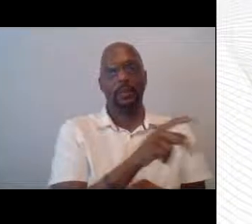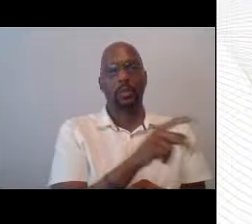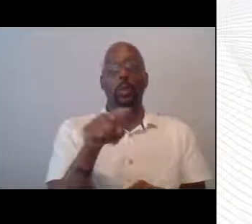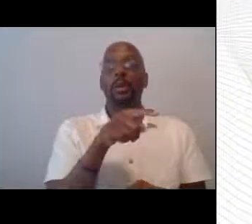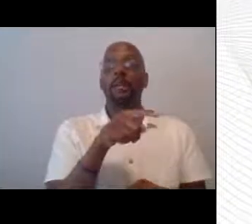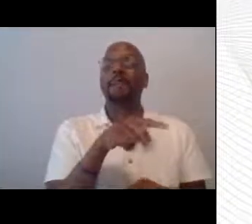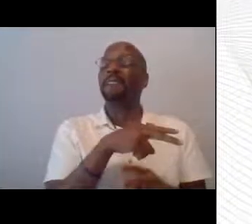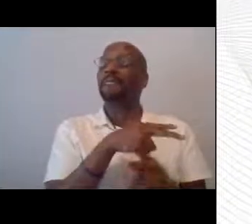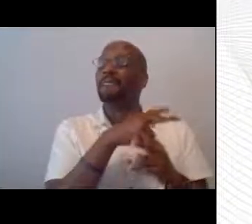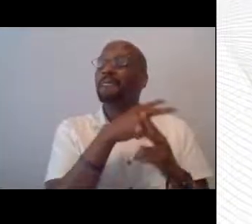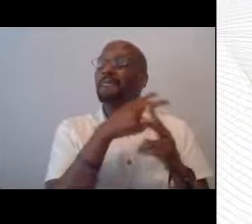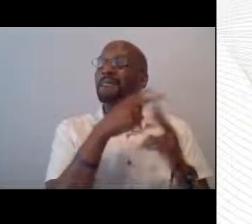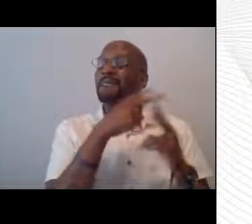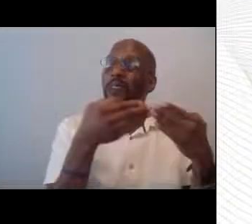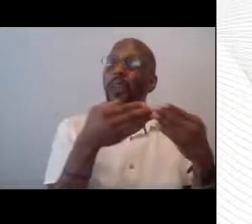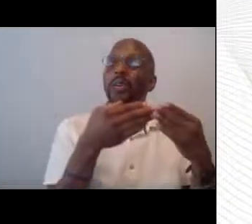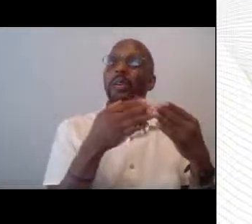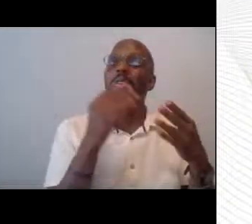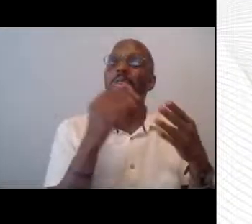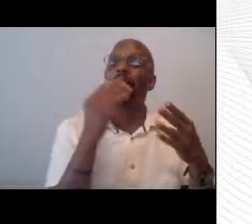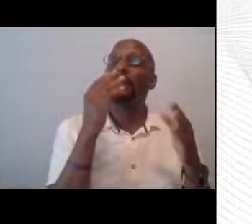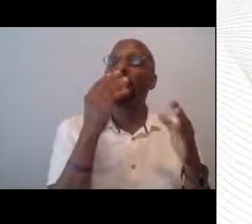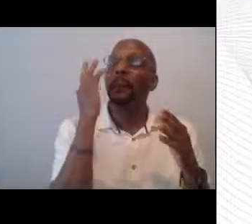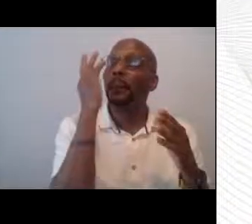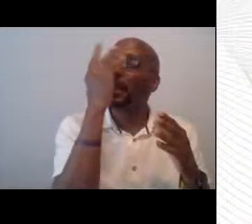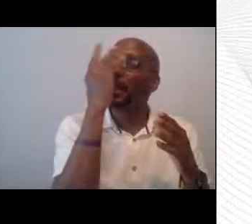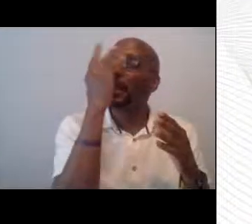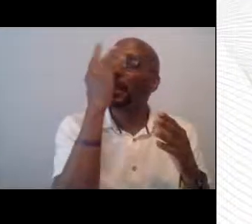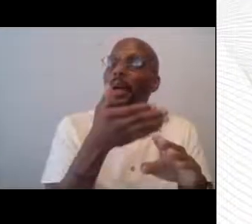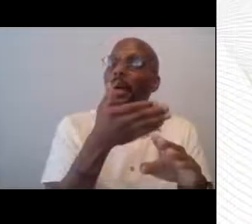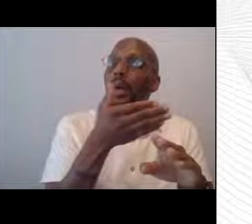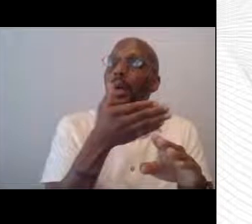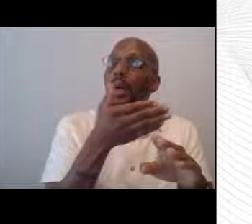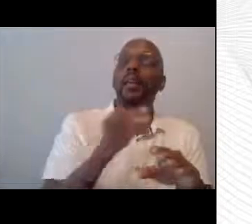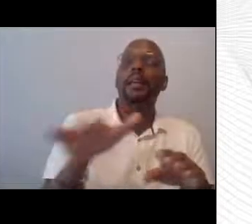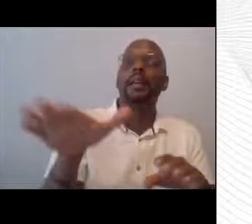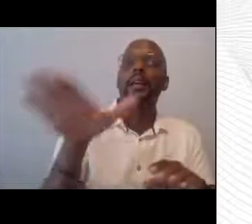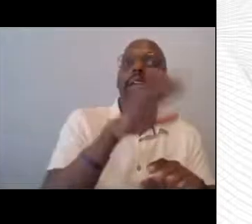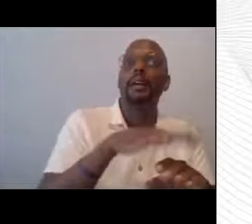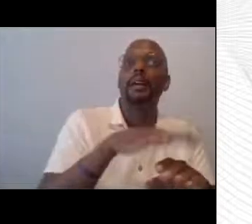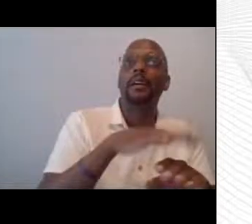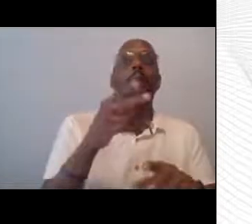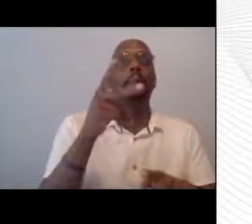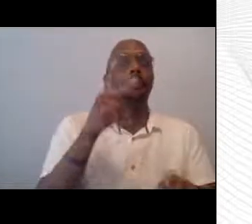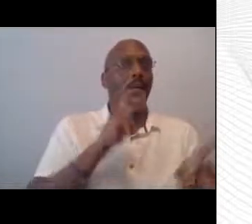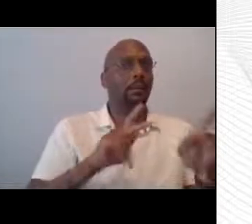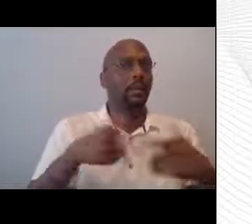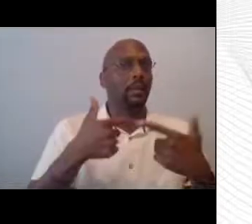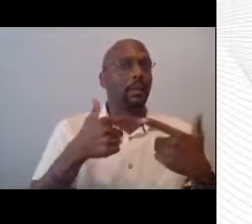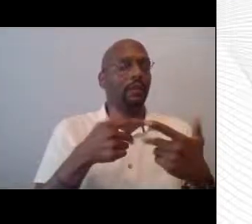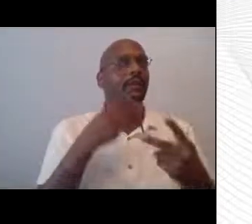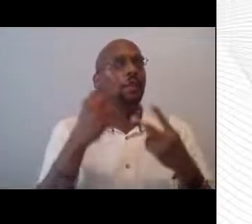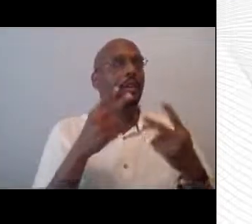focused to beautifying and enhancing the experience for residents, businesses, and visitors to Los